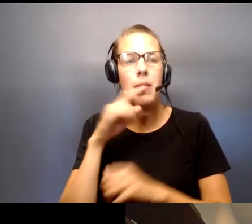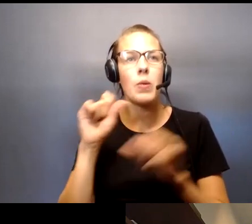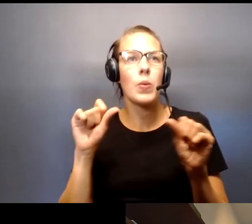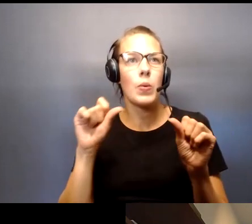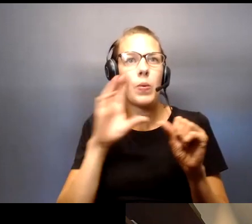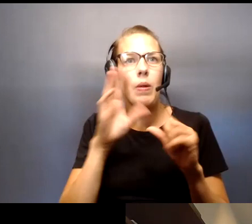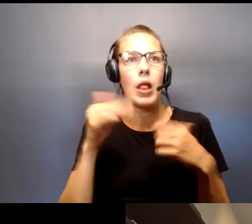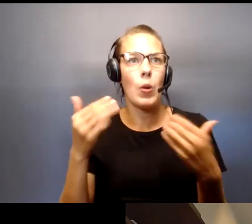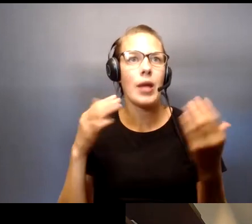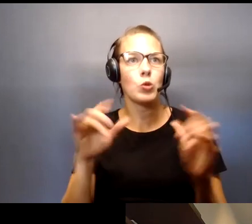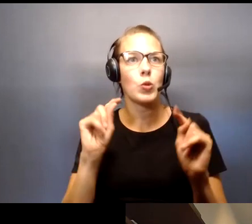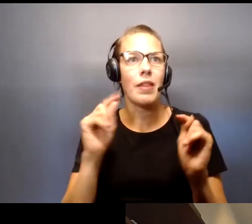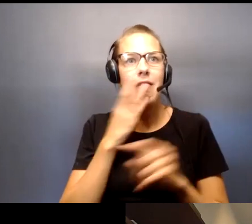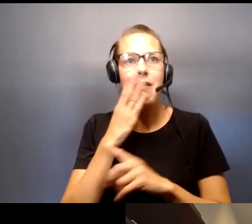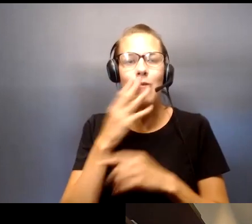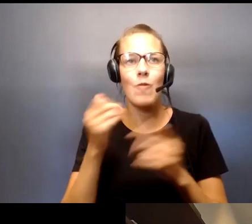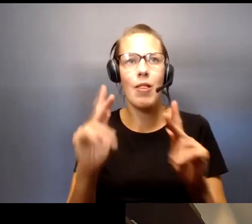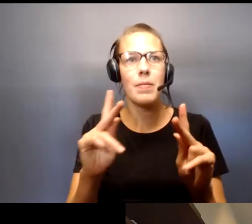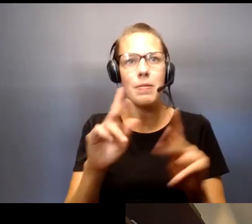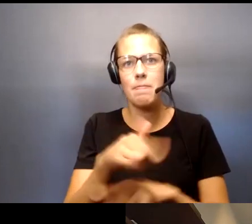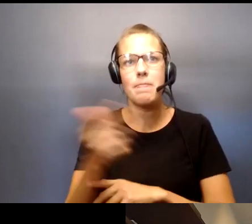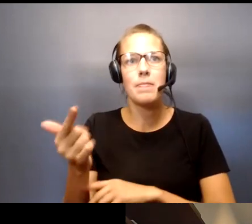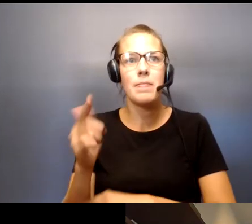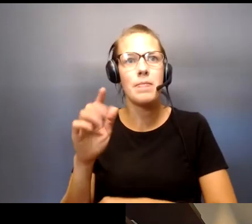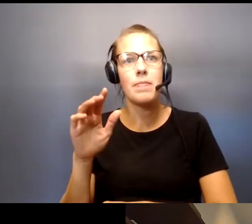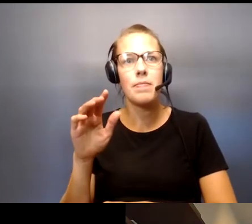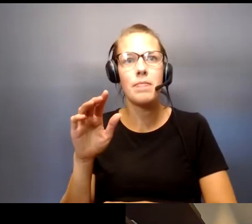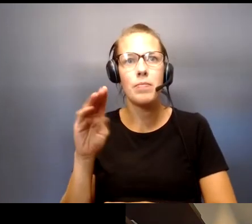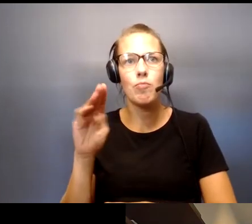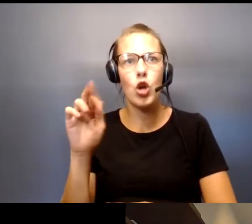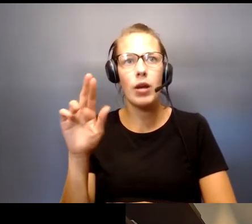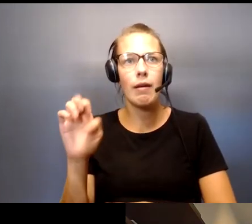you so much for the opportunity, and I'll turn it back over to Brooke. Thank you.